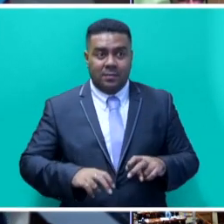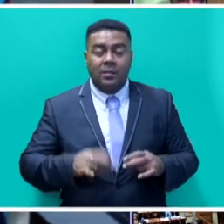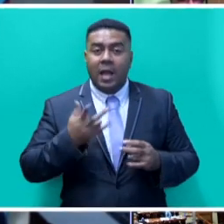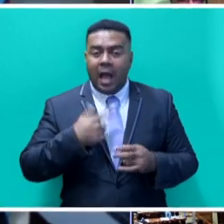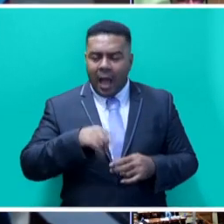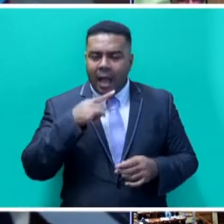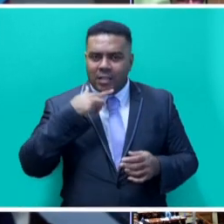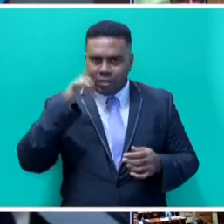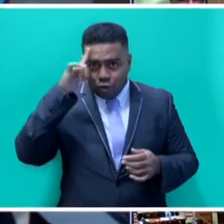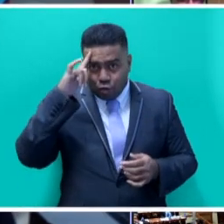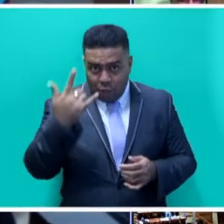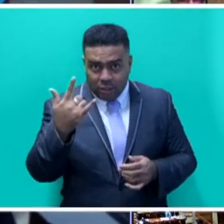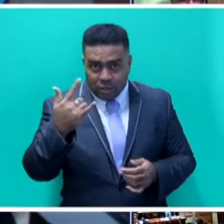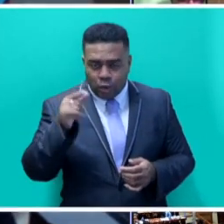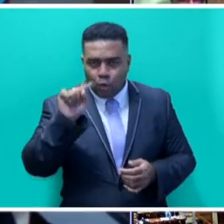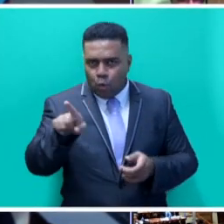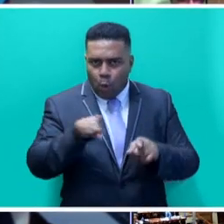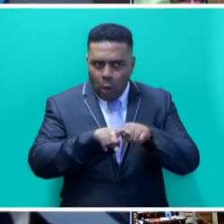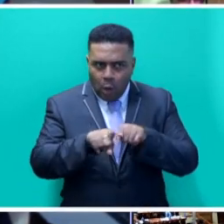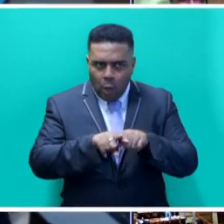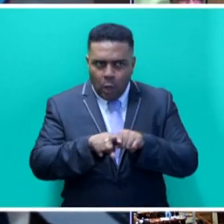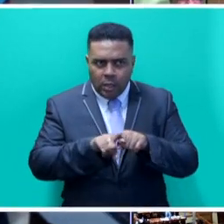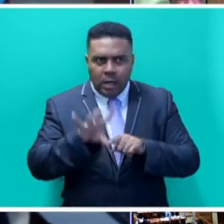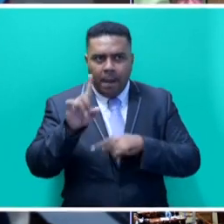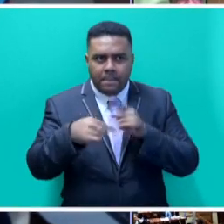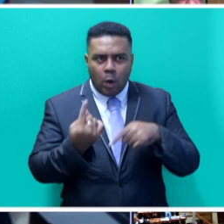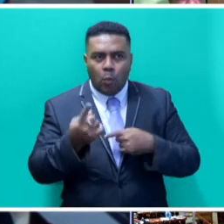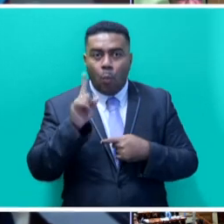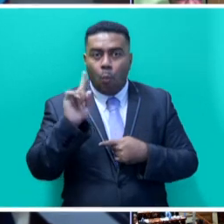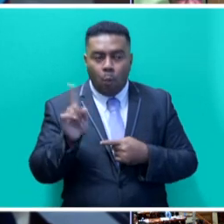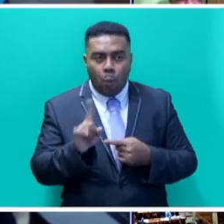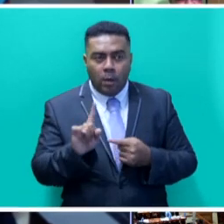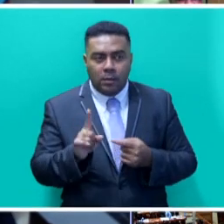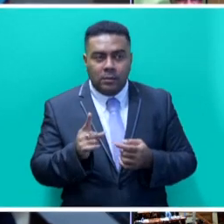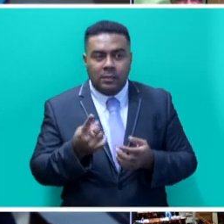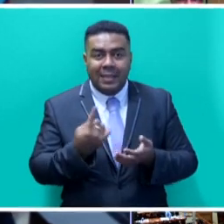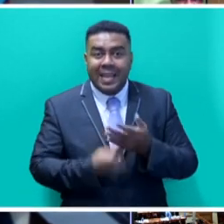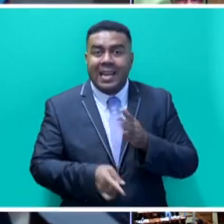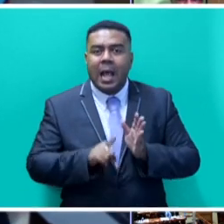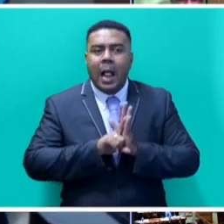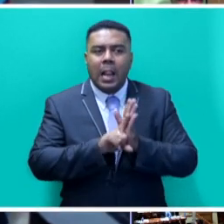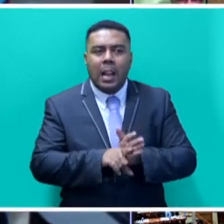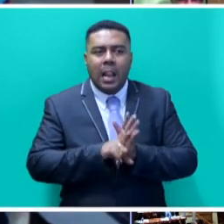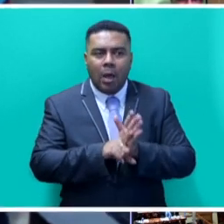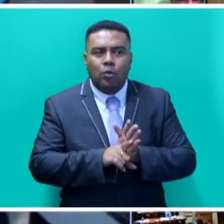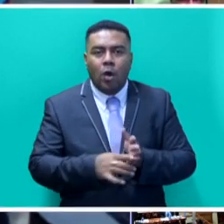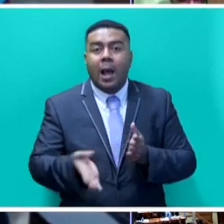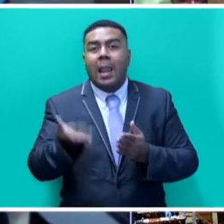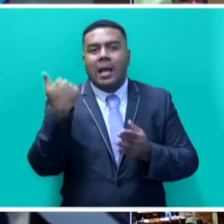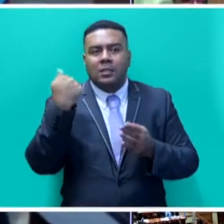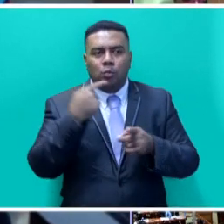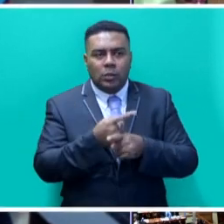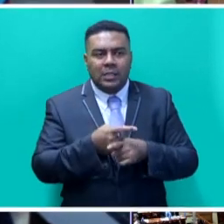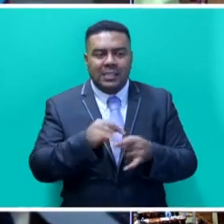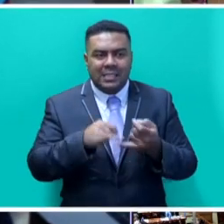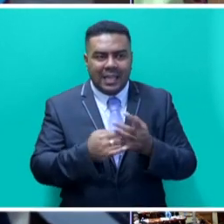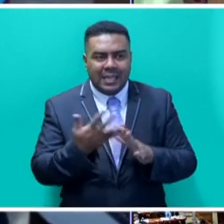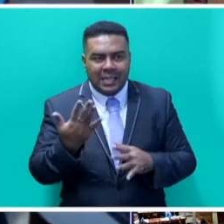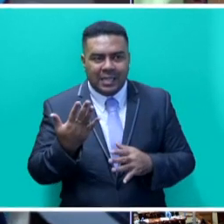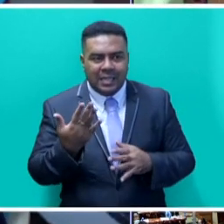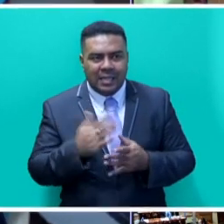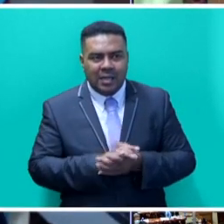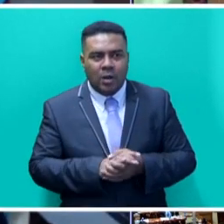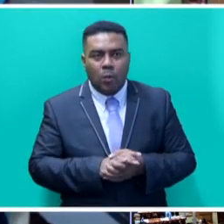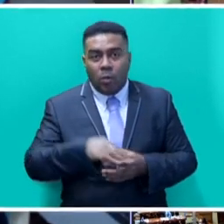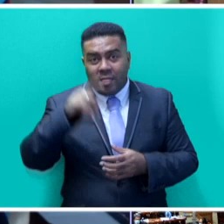suggest you learn about what transpired in Lautoka last Saturday with the Taukei